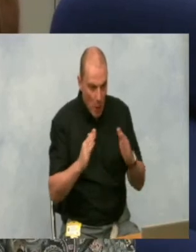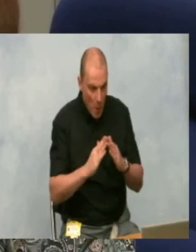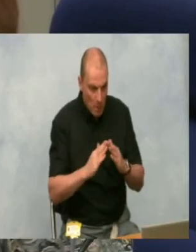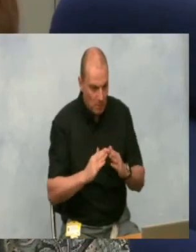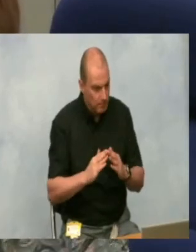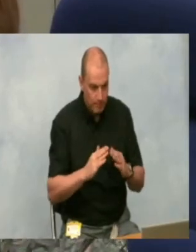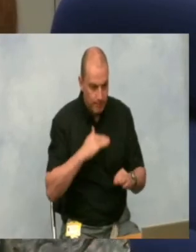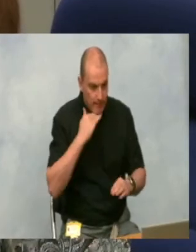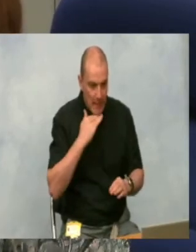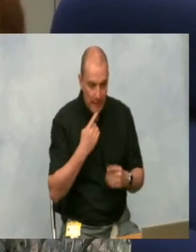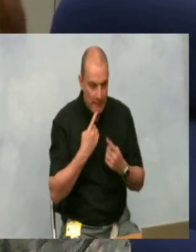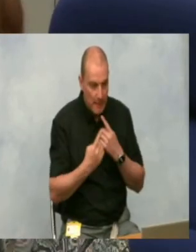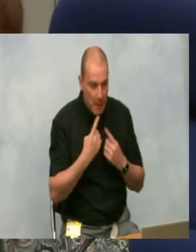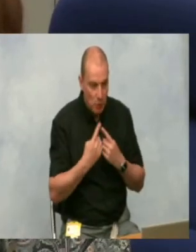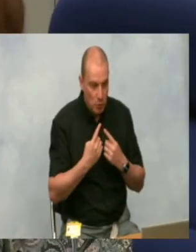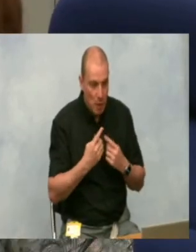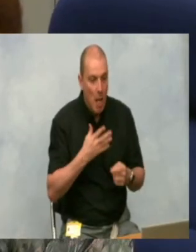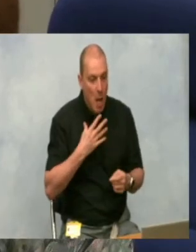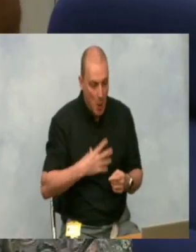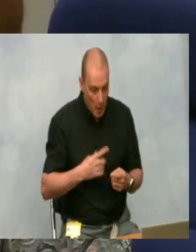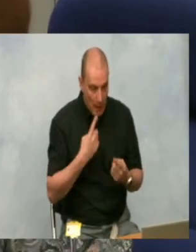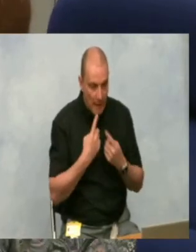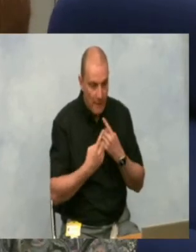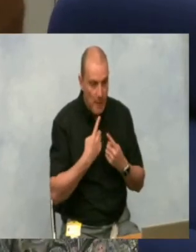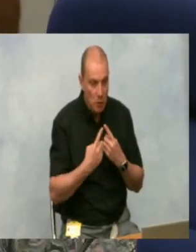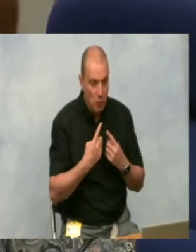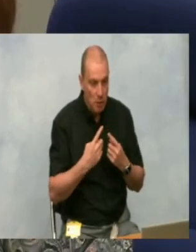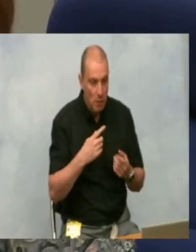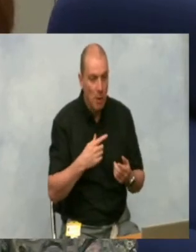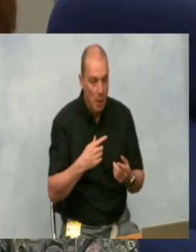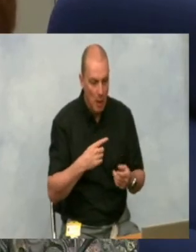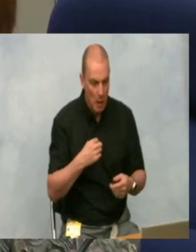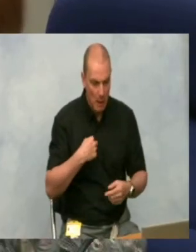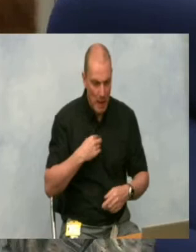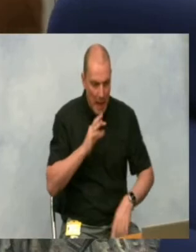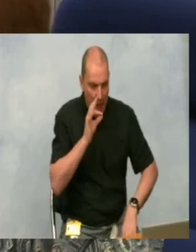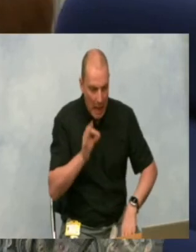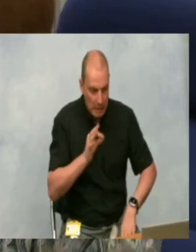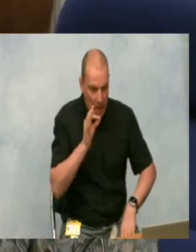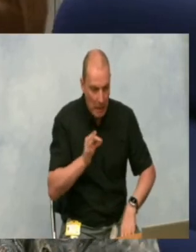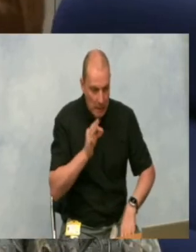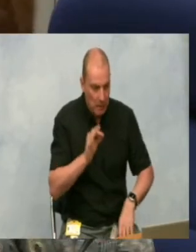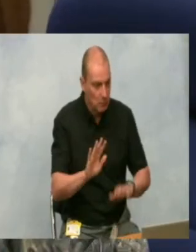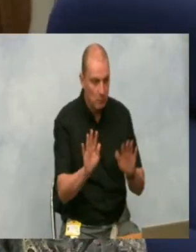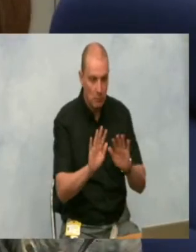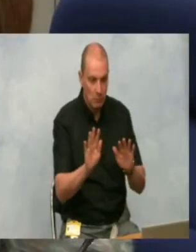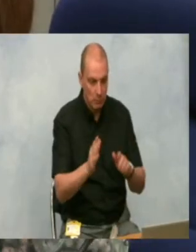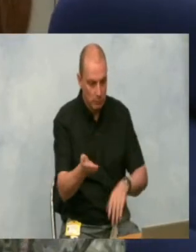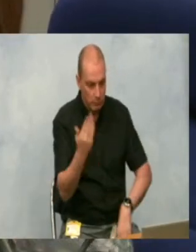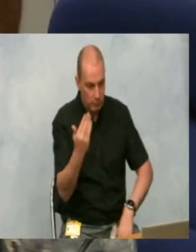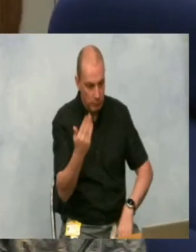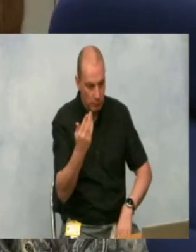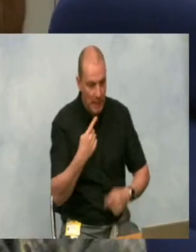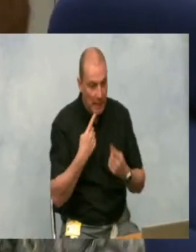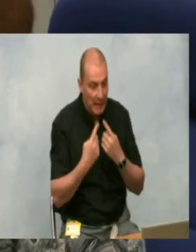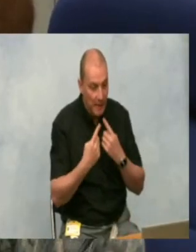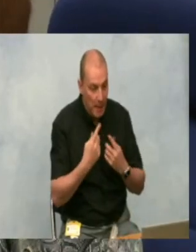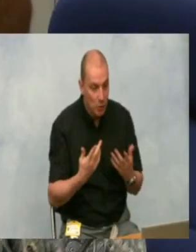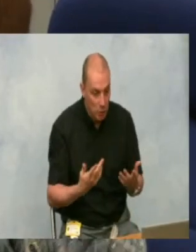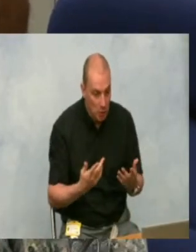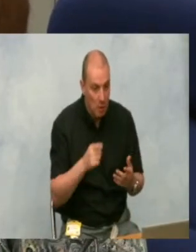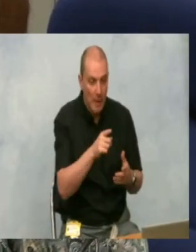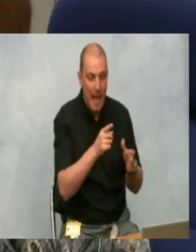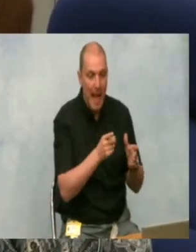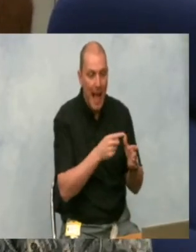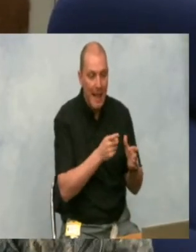that the councillors know, without having to ask, sort of thing. But no, apart from that, I did have some questions which Annette and Stephen